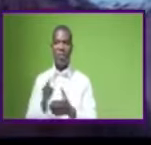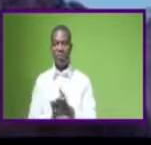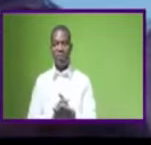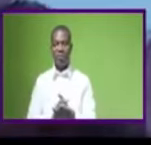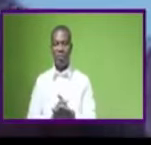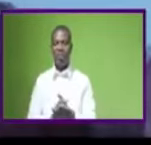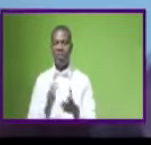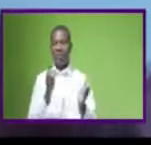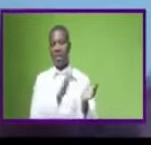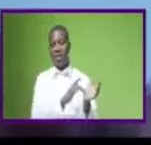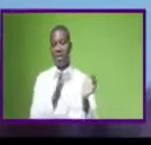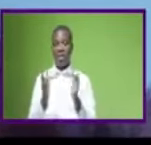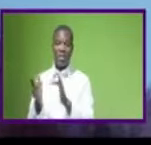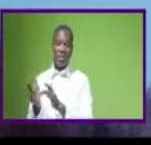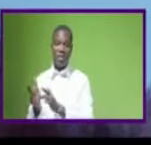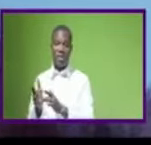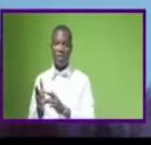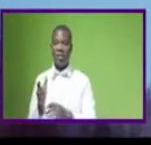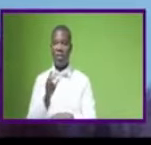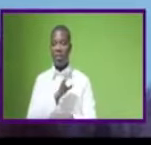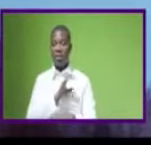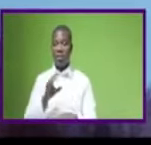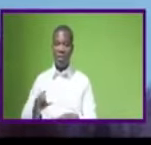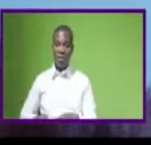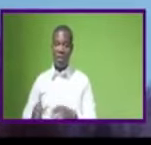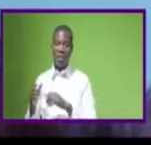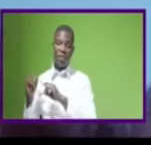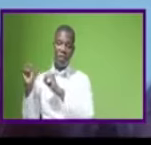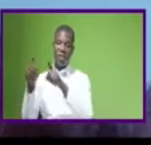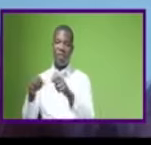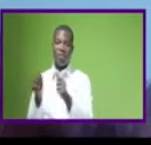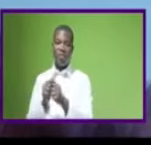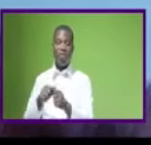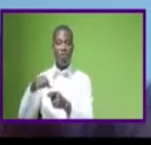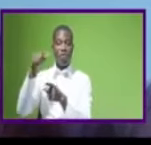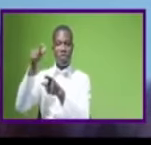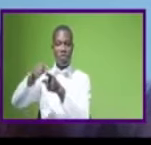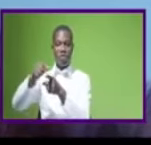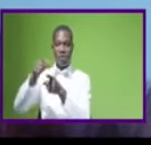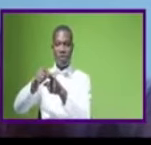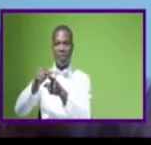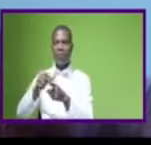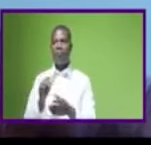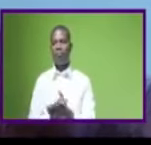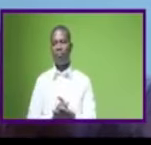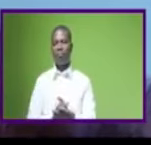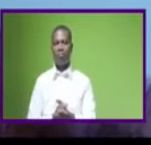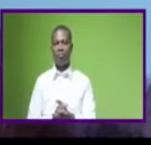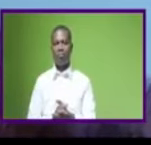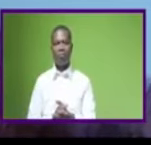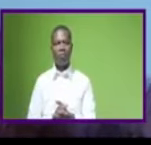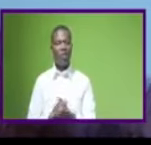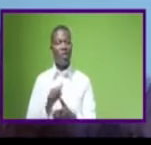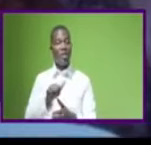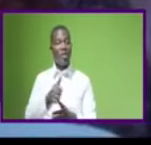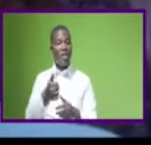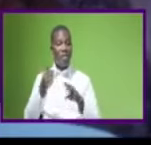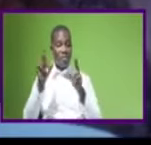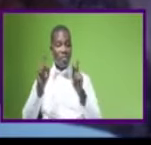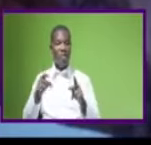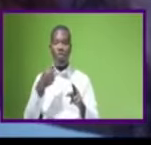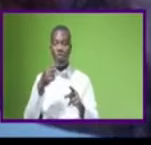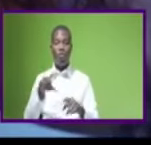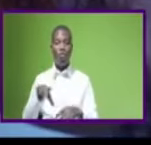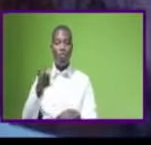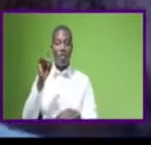Yes. There are two things that prevail here. And Jesus came with his